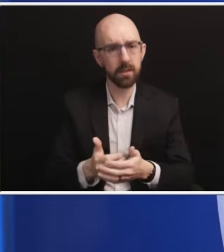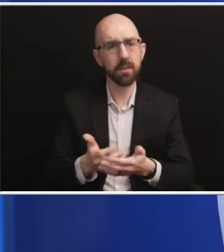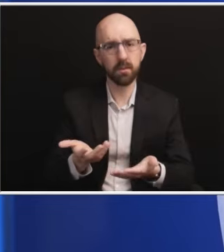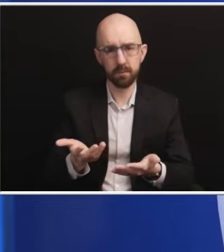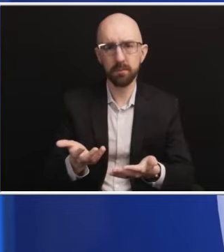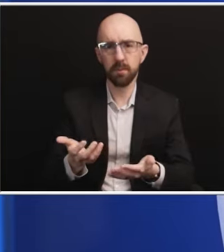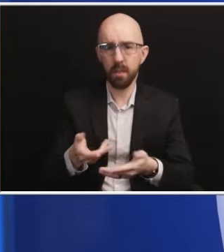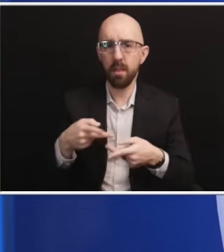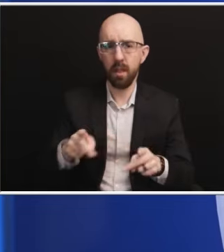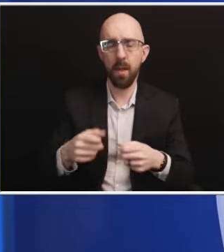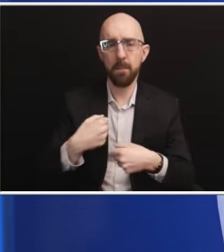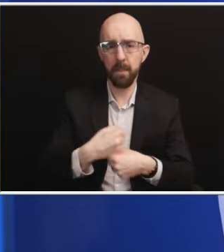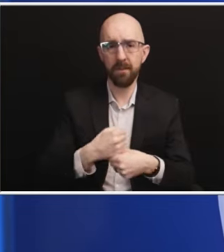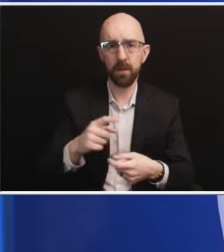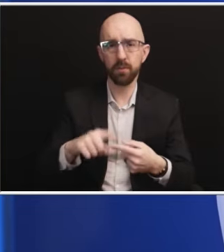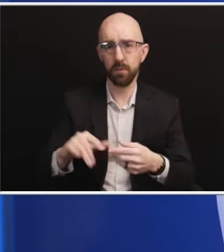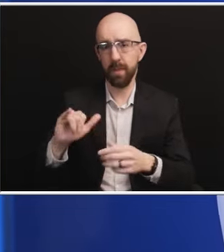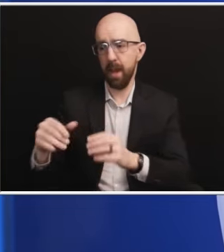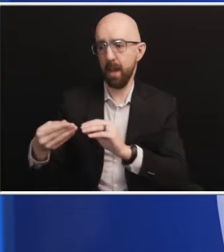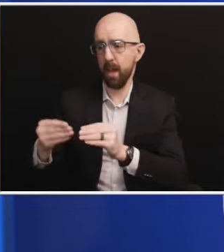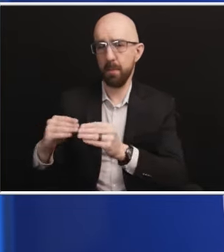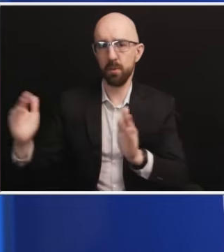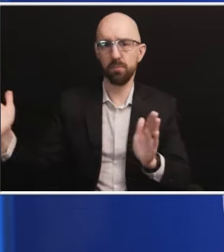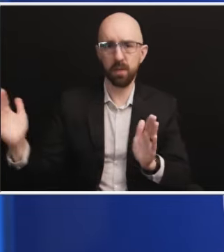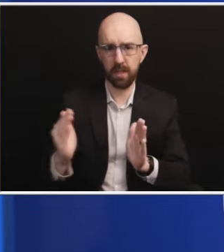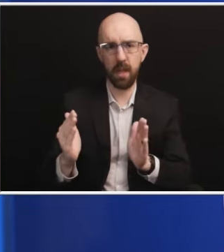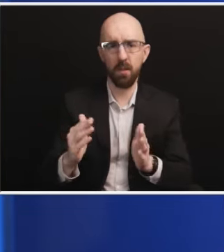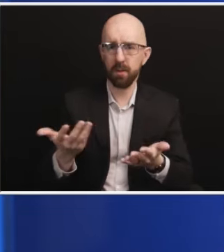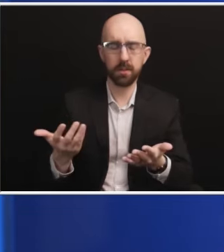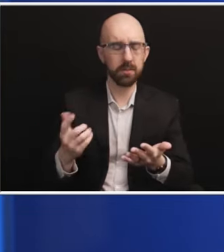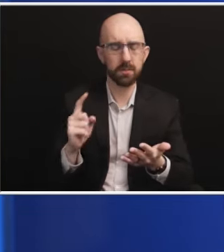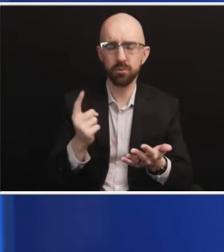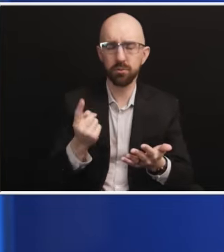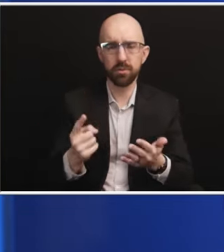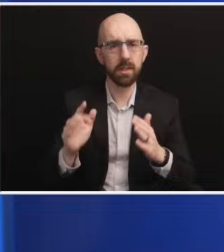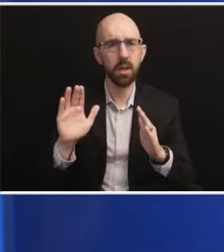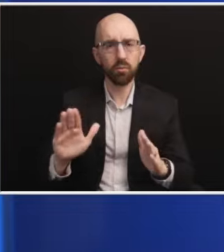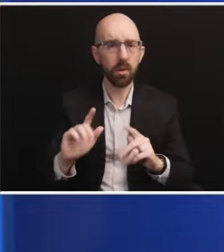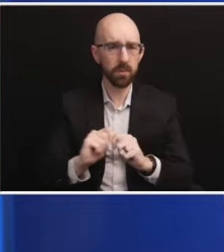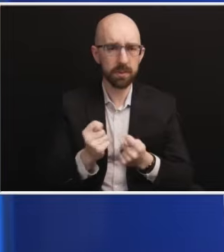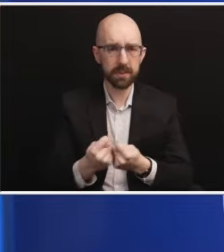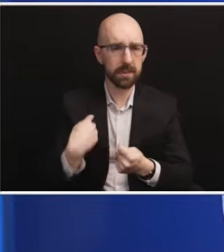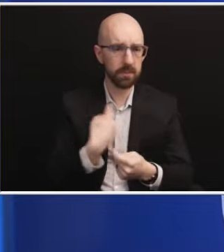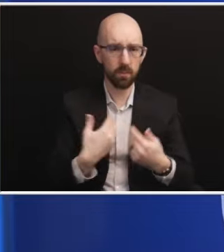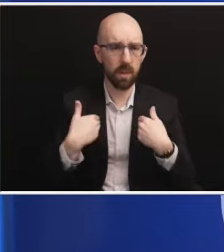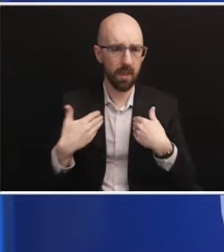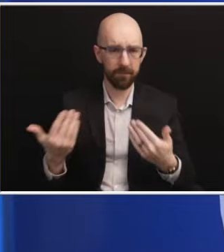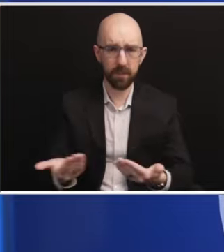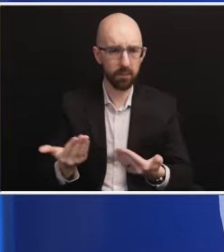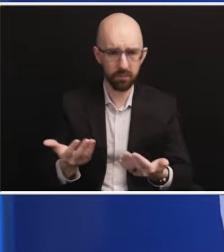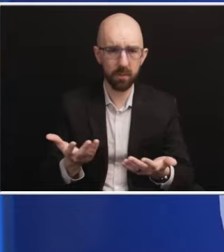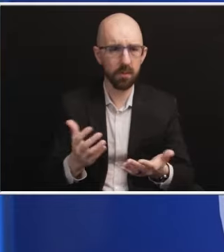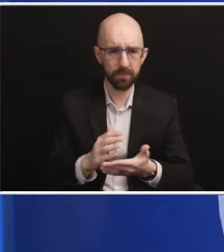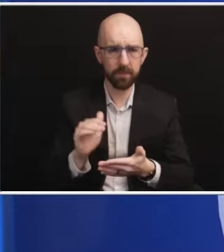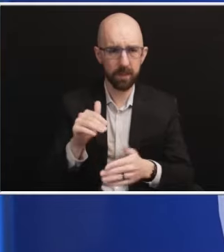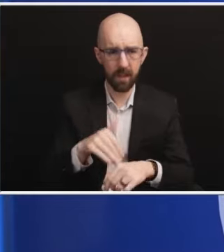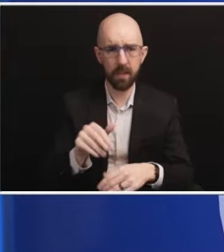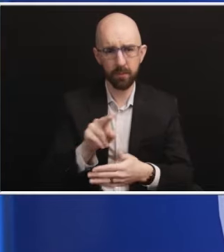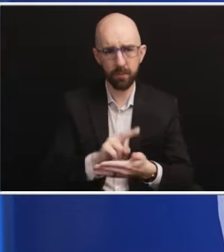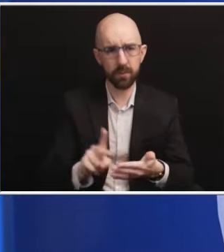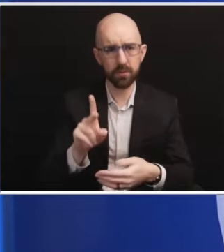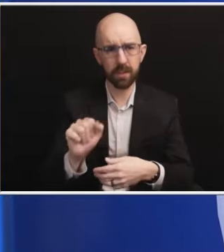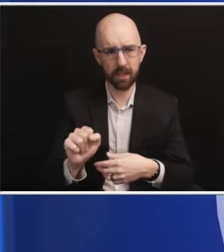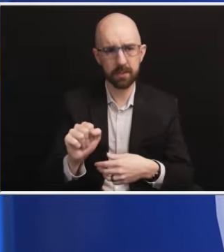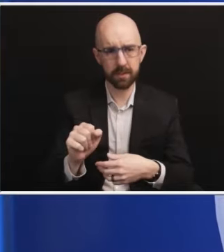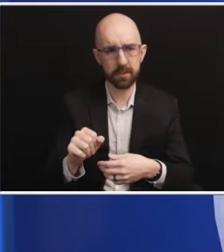to bring that number down, and it's just an incredible team that we have here at University of Kansas Cancer